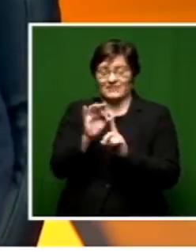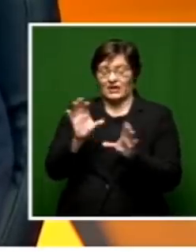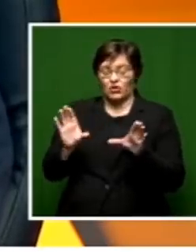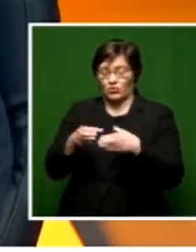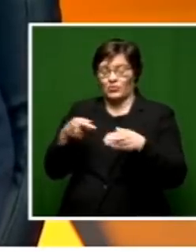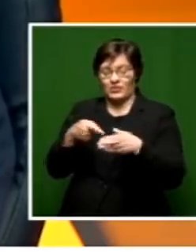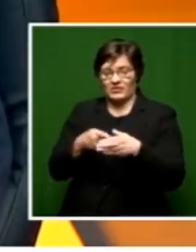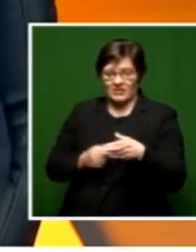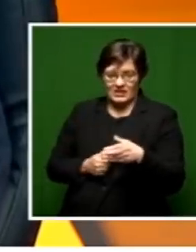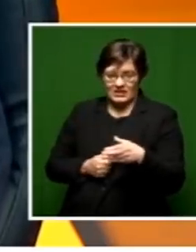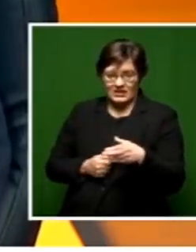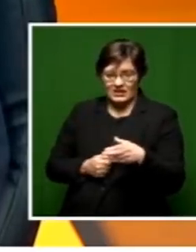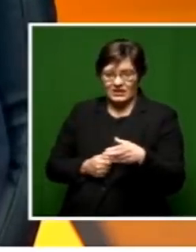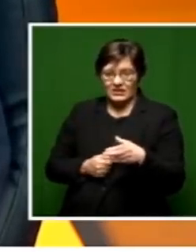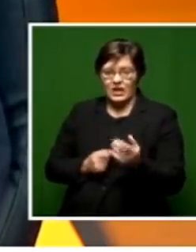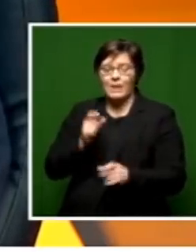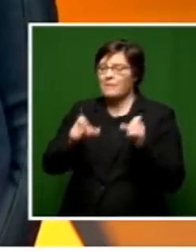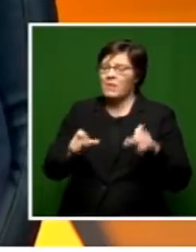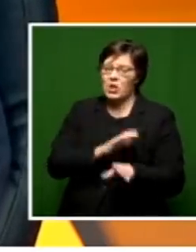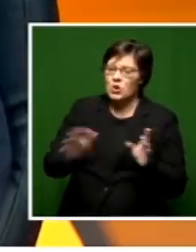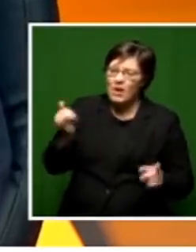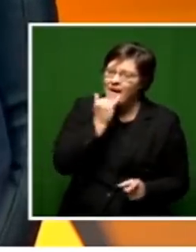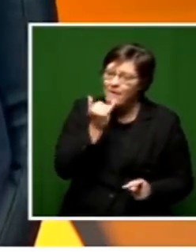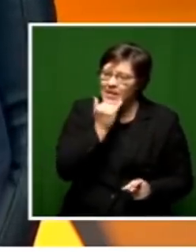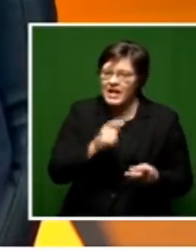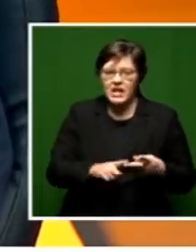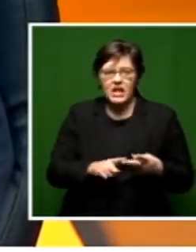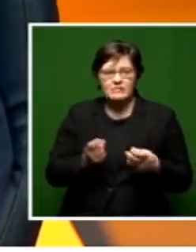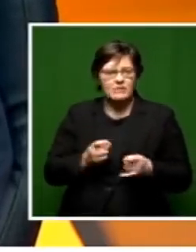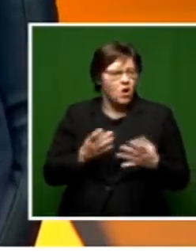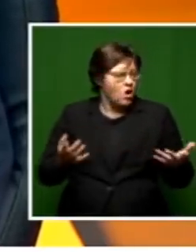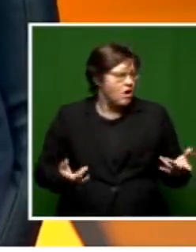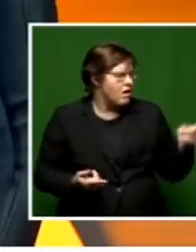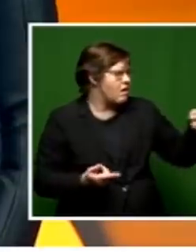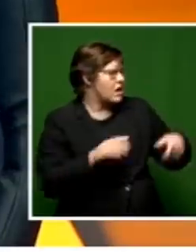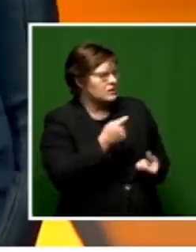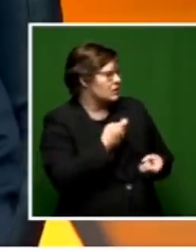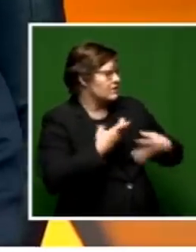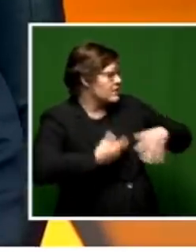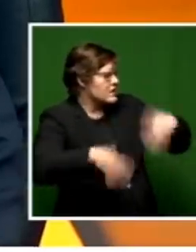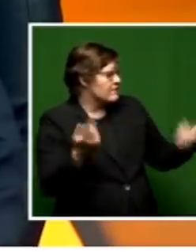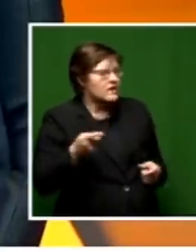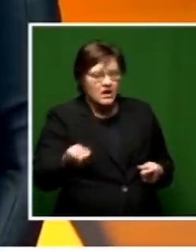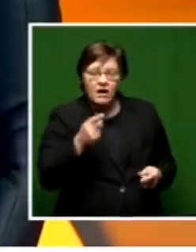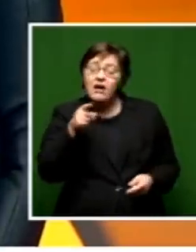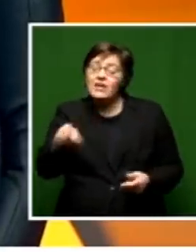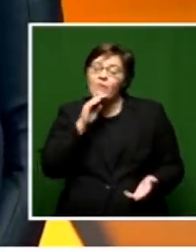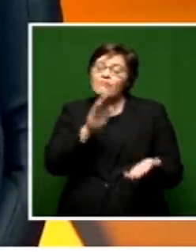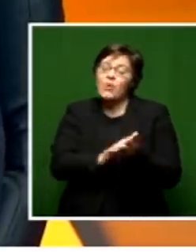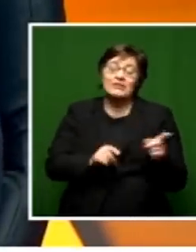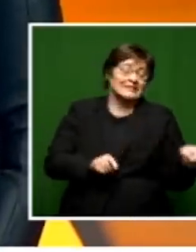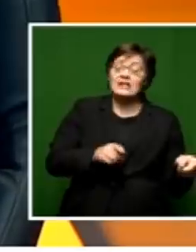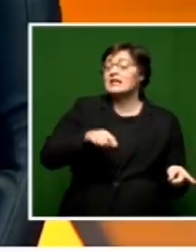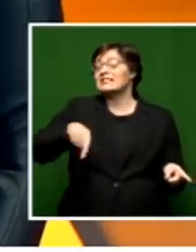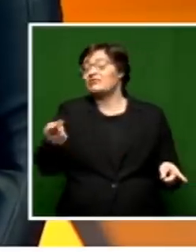they exploit disillusionment, and they are promising something different from the current system. Most people who